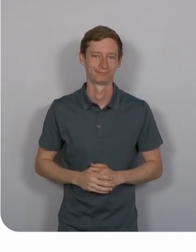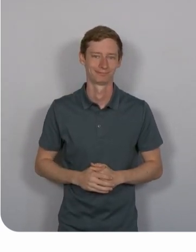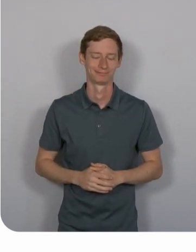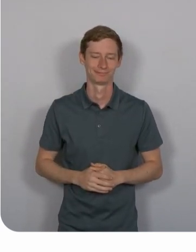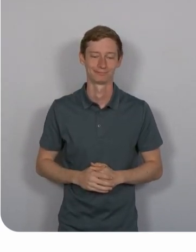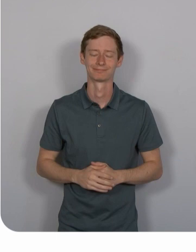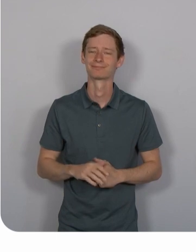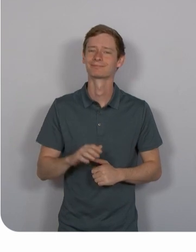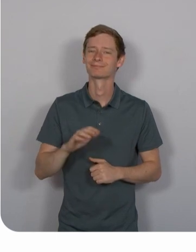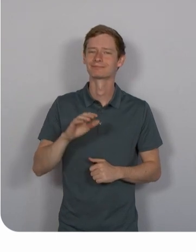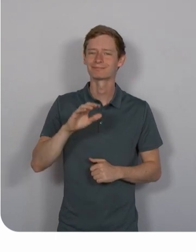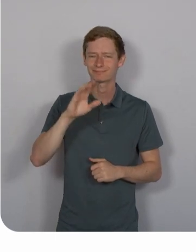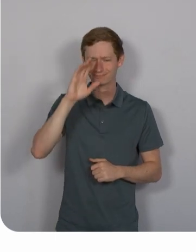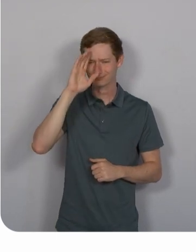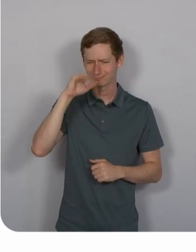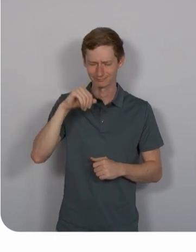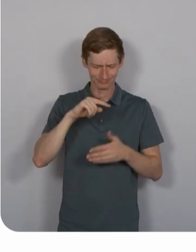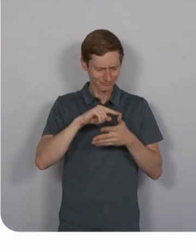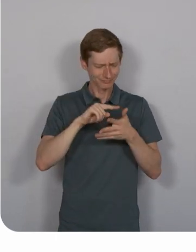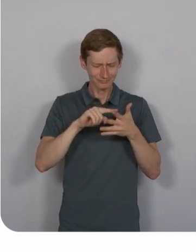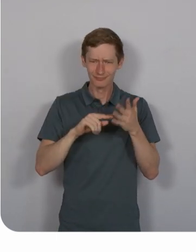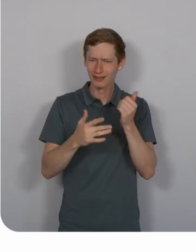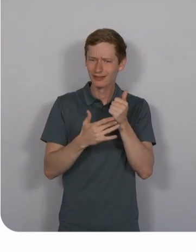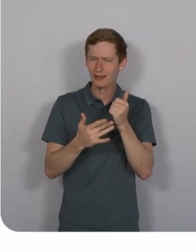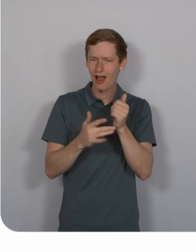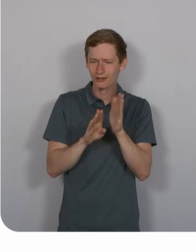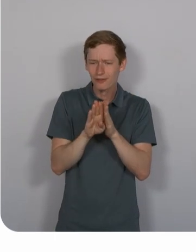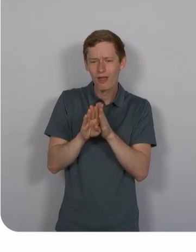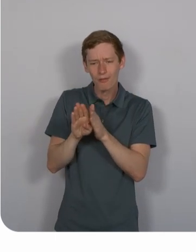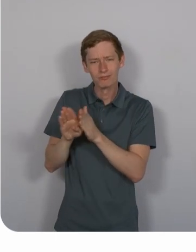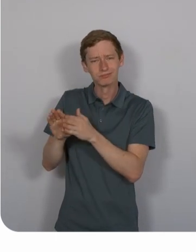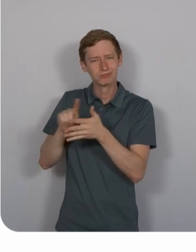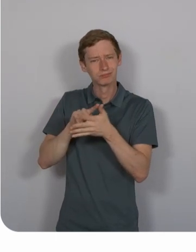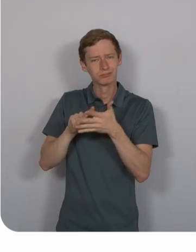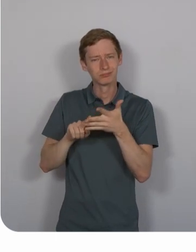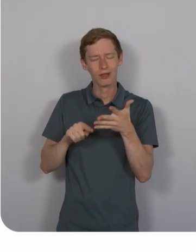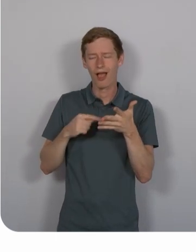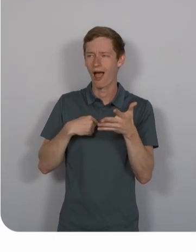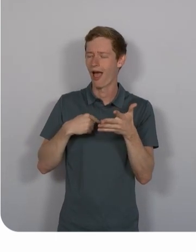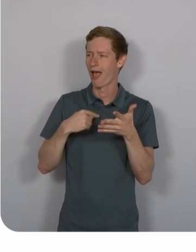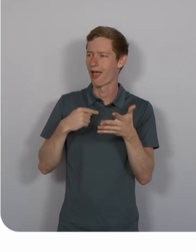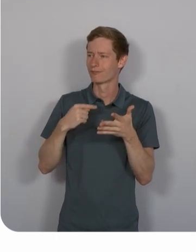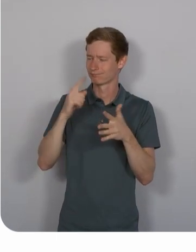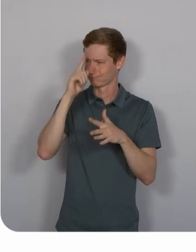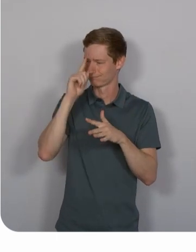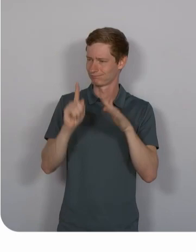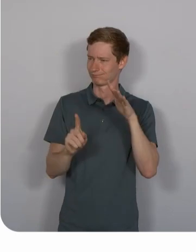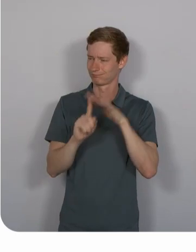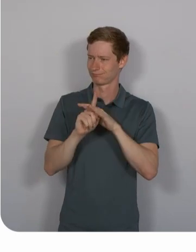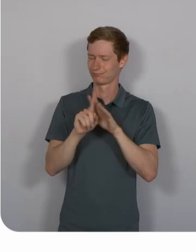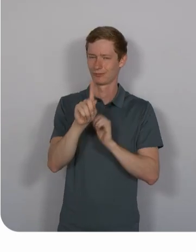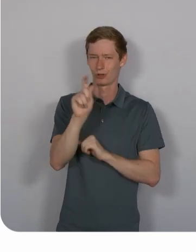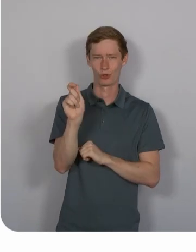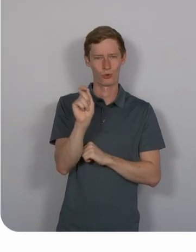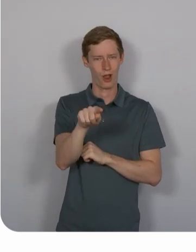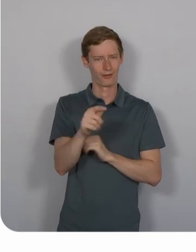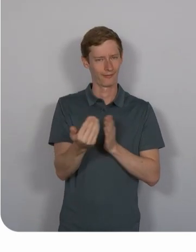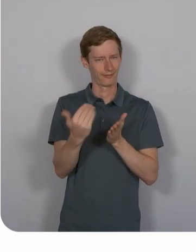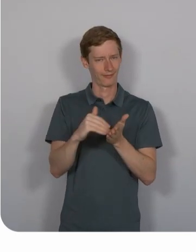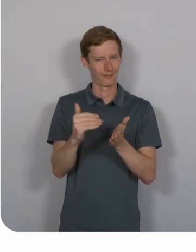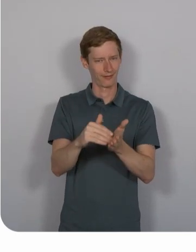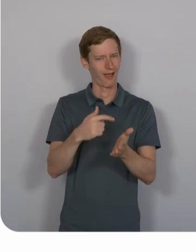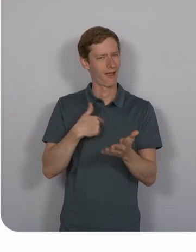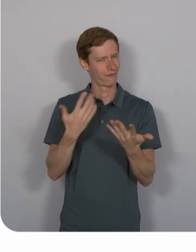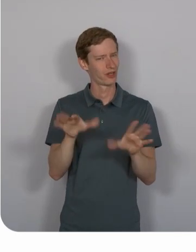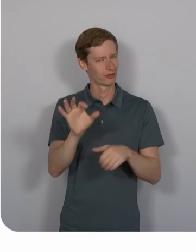And you know, as all this technology keeps developing, I just keep going back to this question that I asked up front